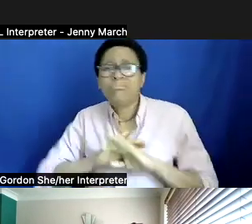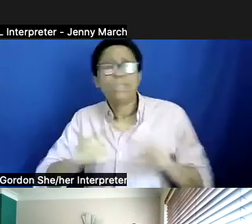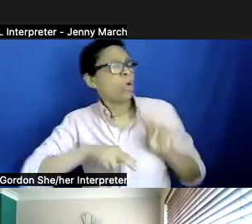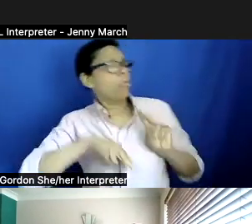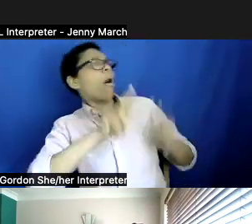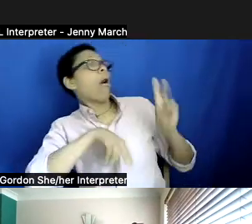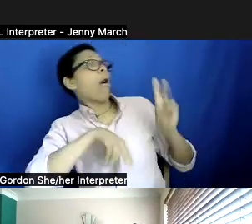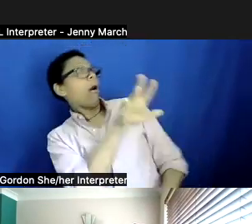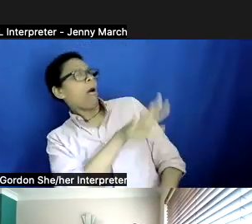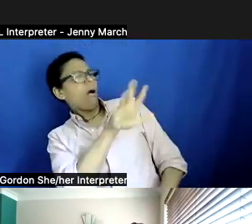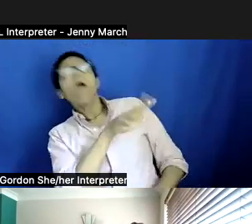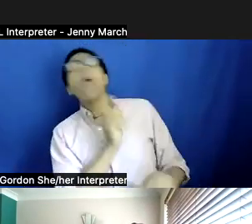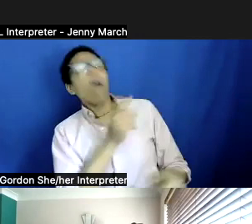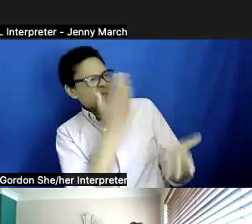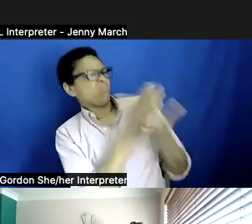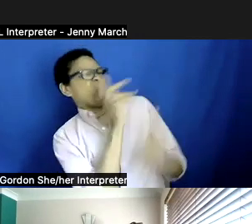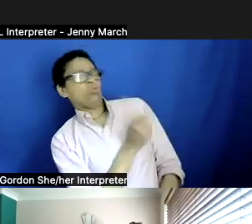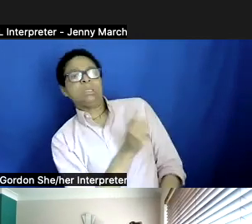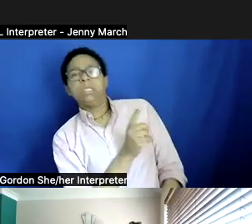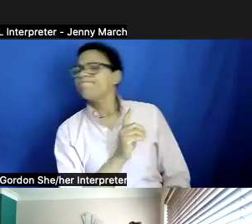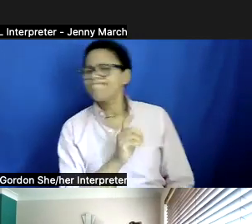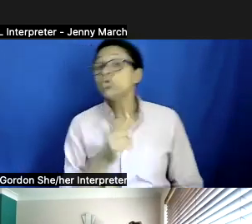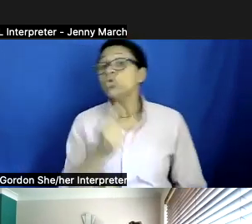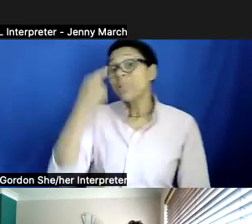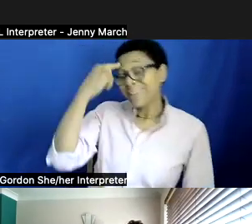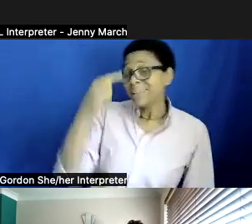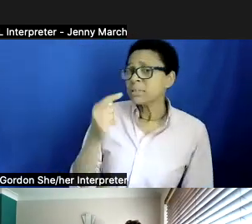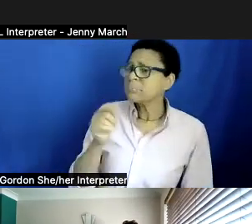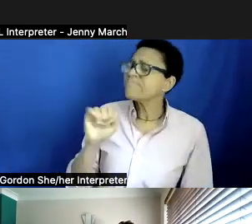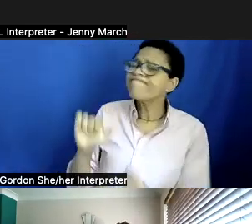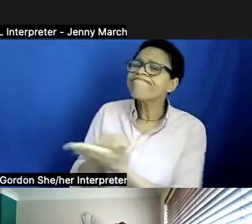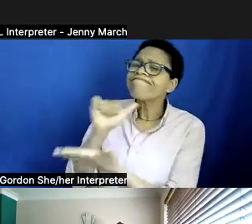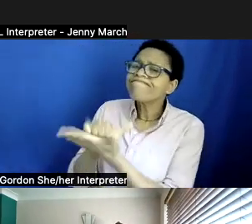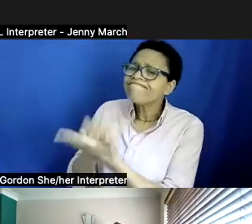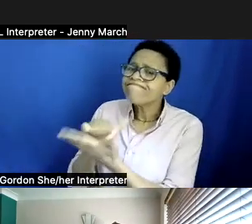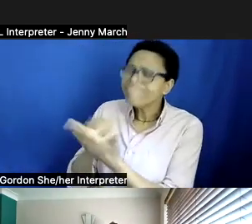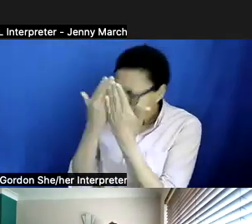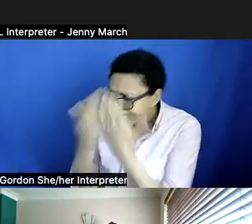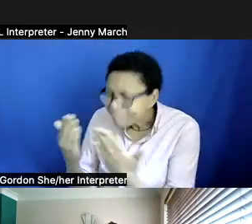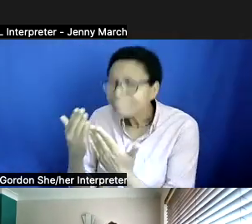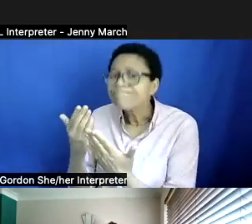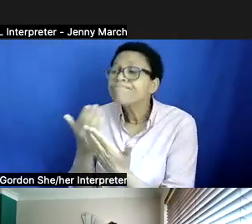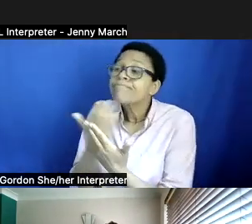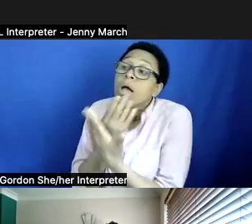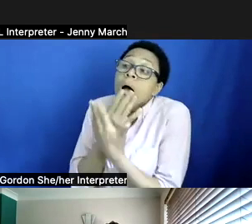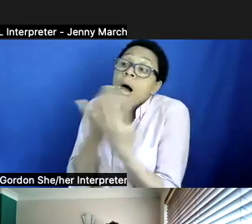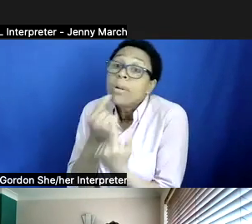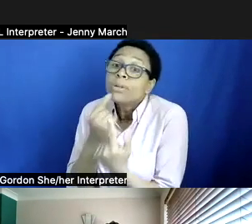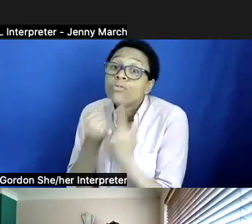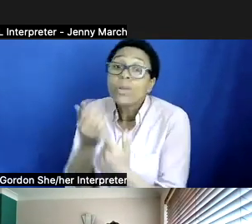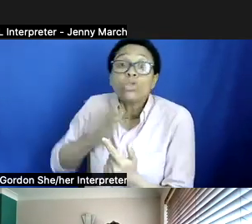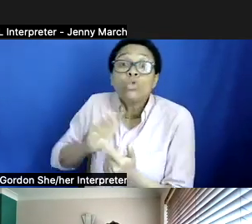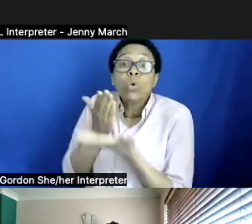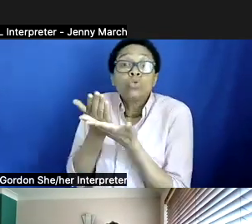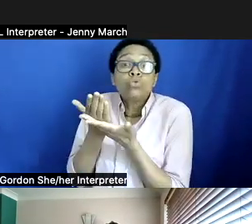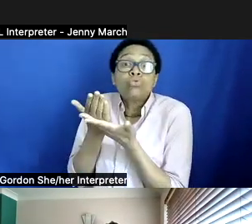important that an artist chooses how much information they want to share about themselves. But also that gets really,